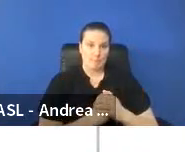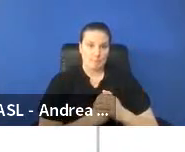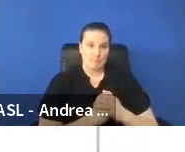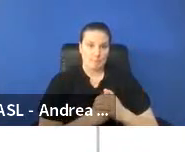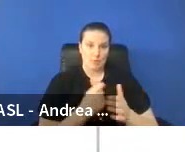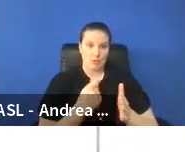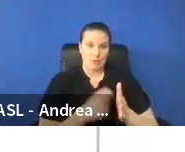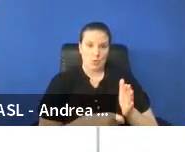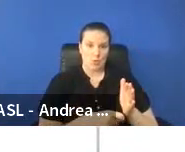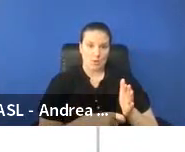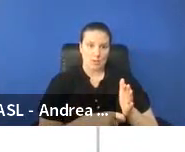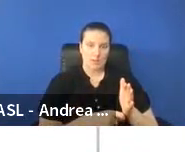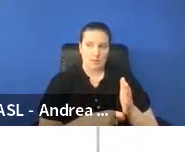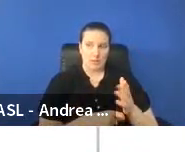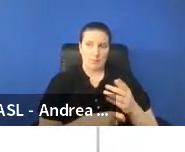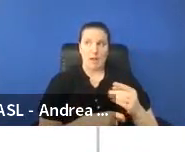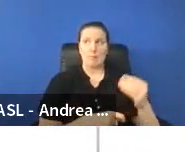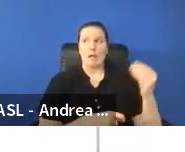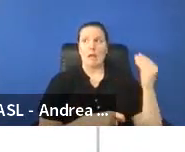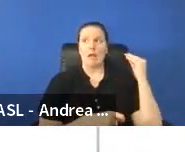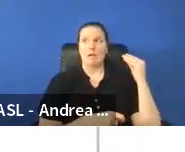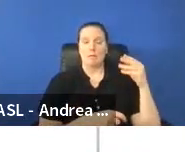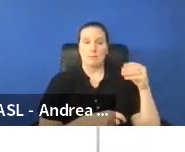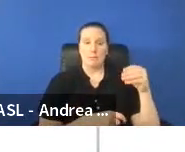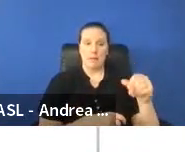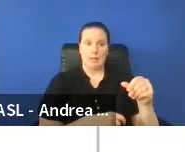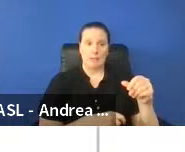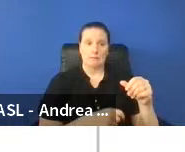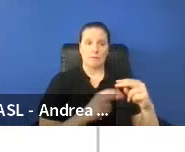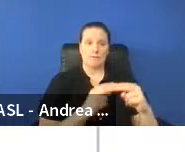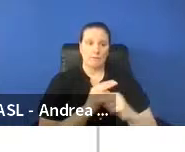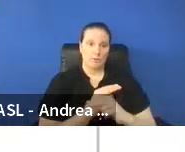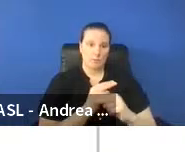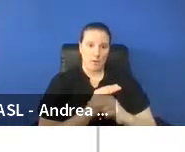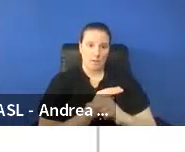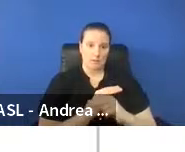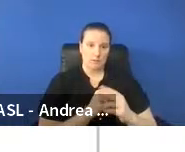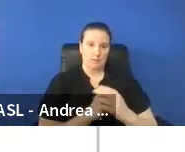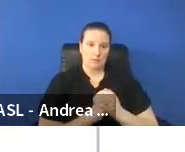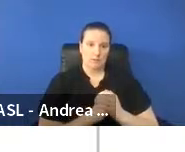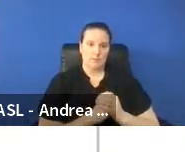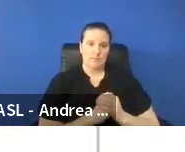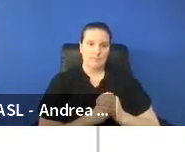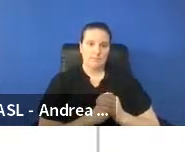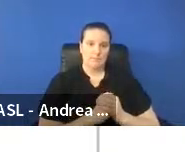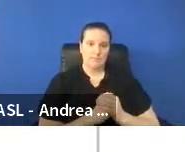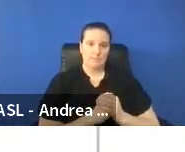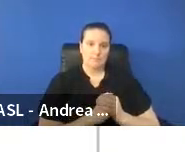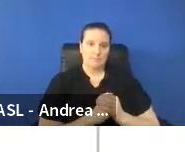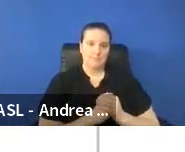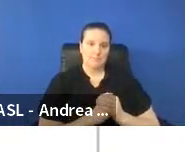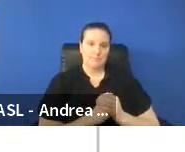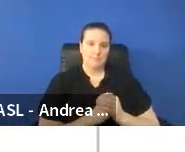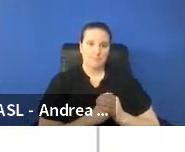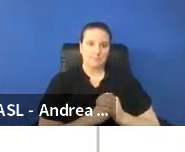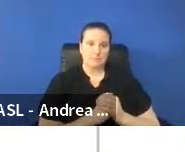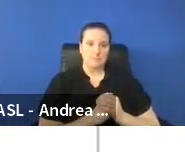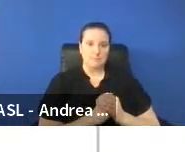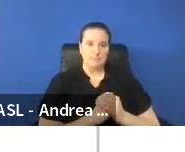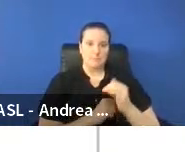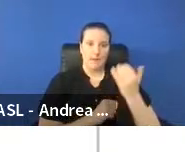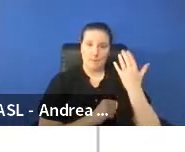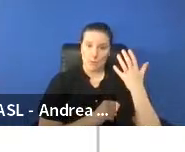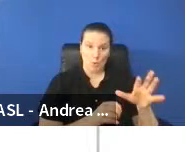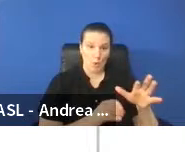tolling still in my mind only pays for freeways. And so if we don't know how